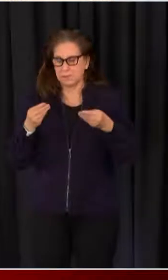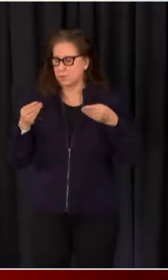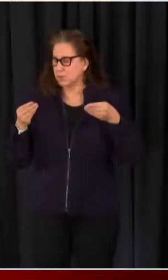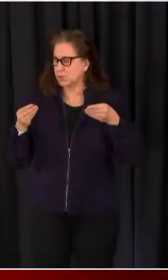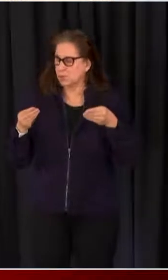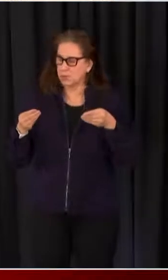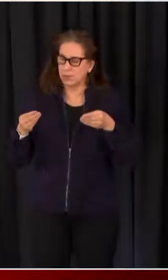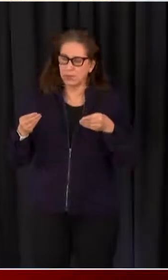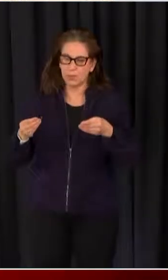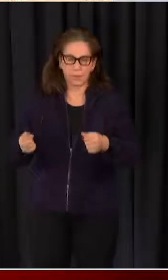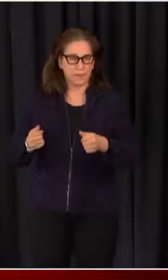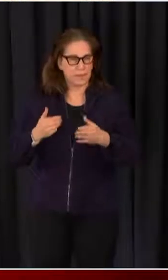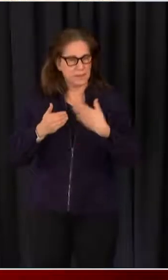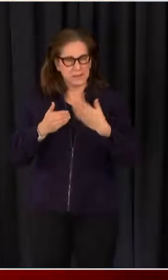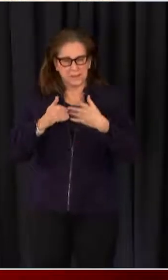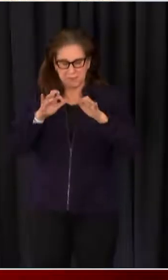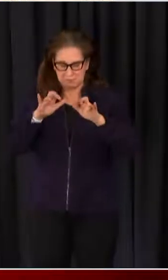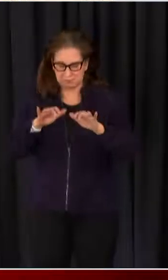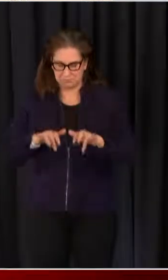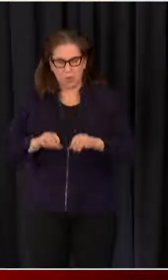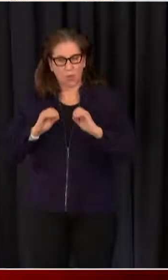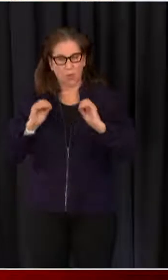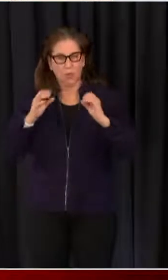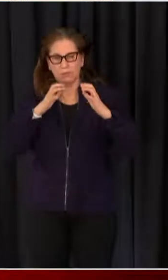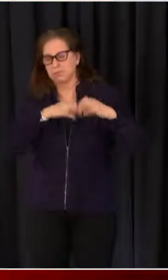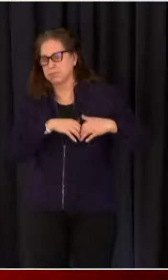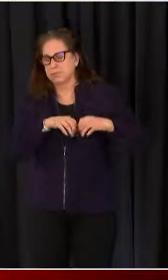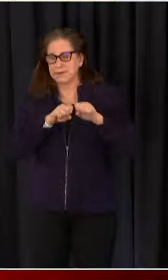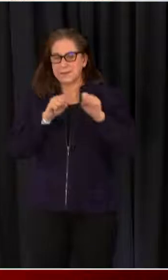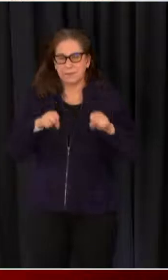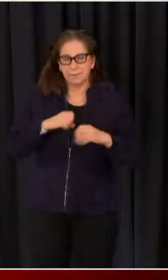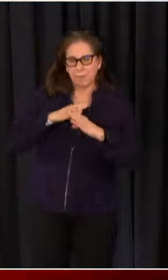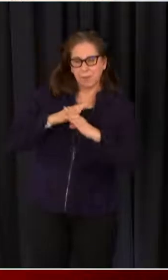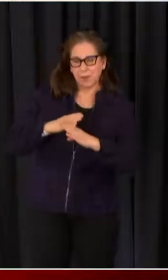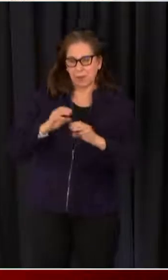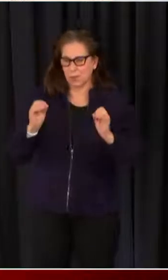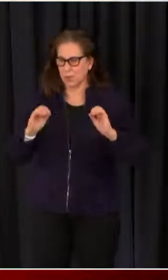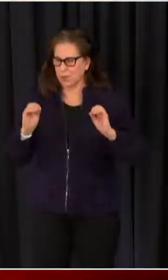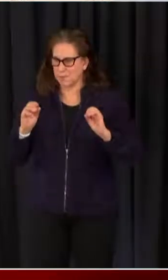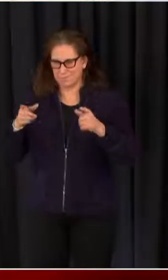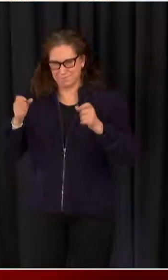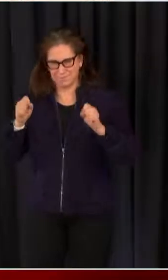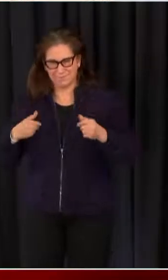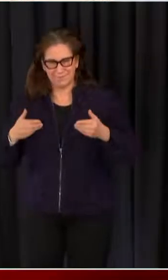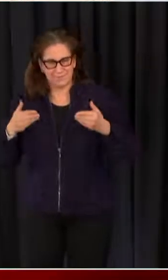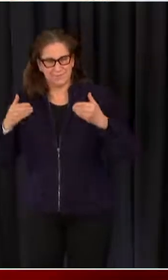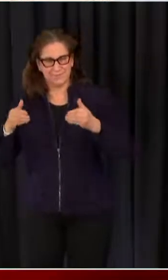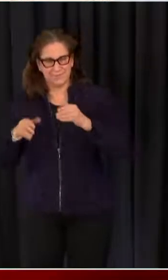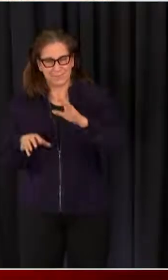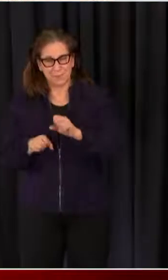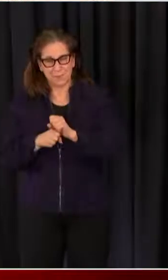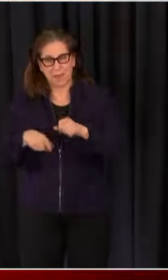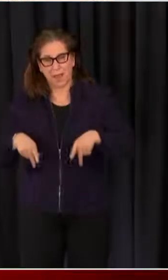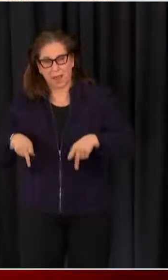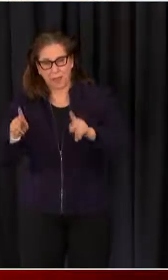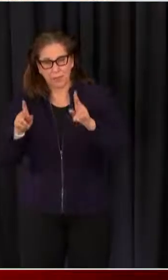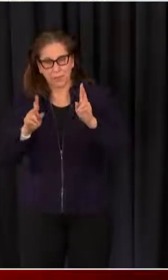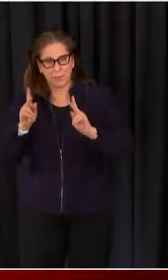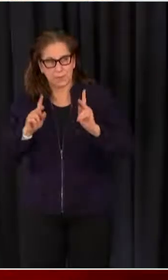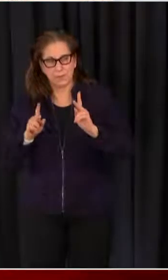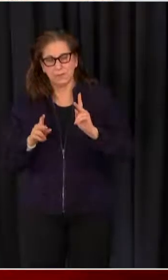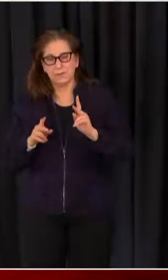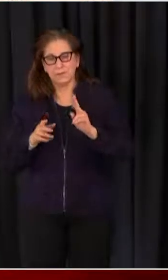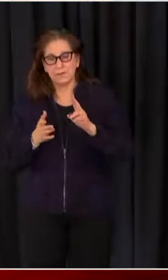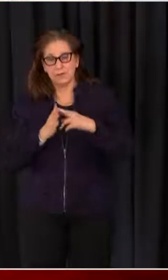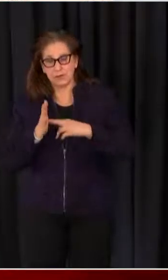availability. A waiting room was added that allowed 3,000 users to access the appointment